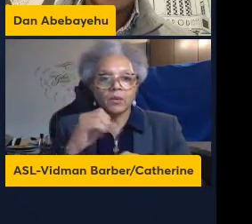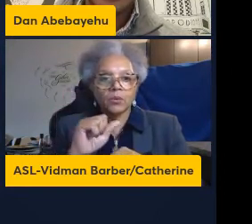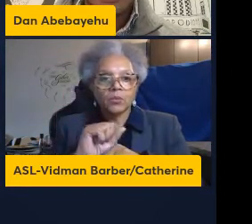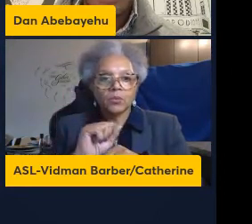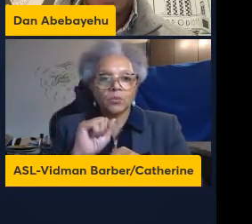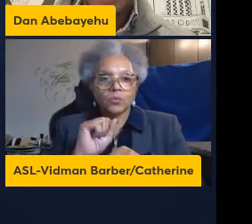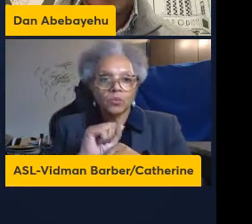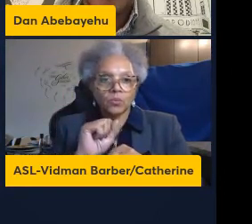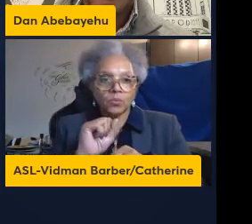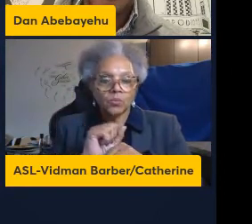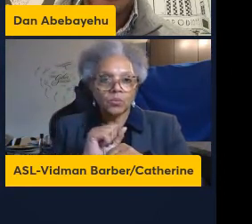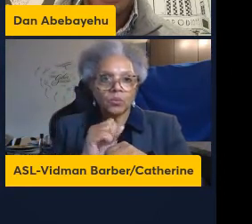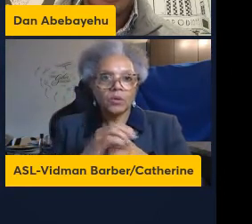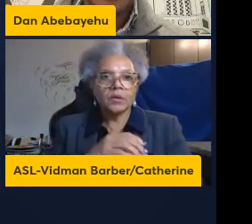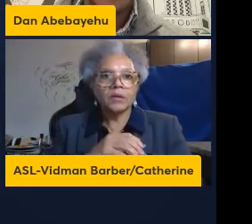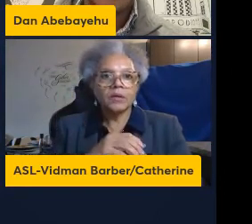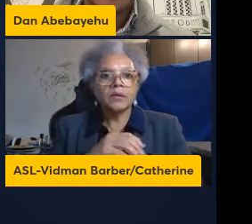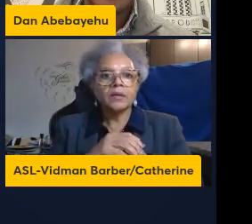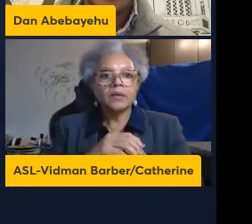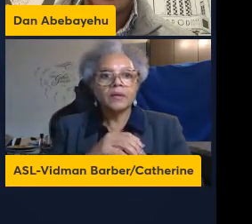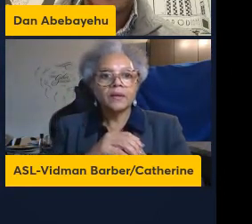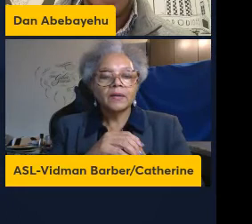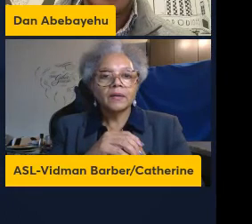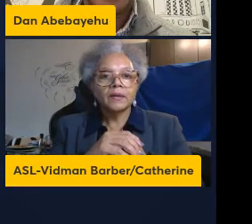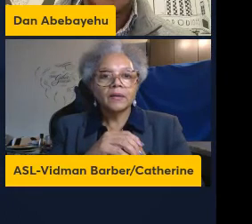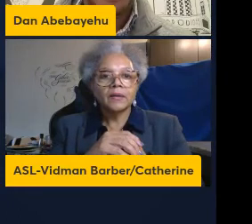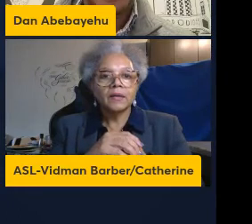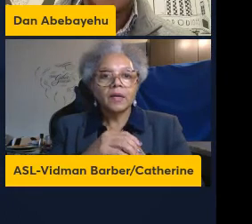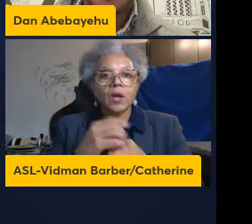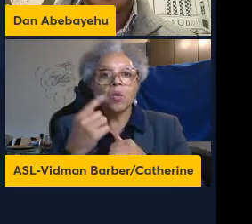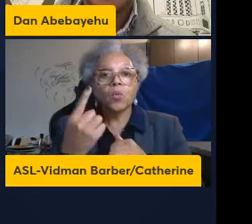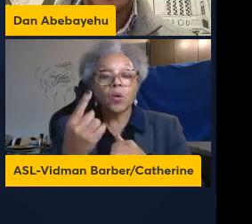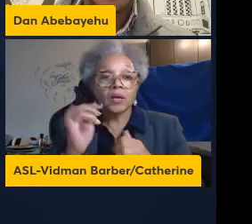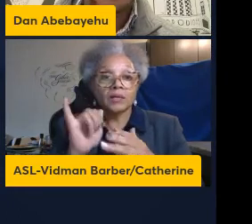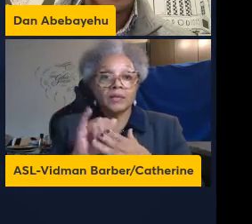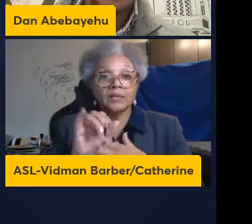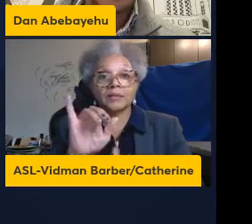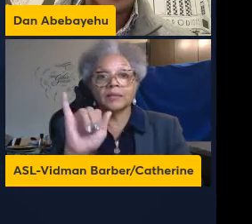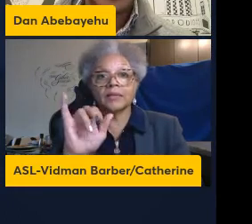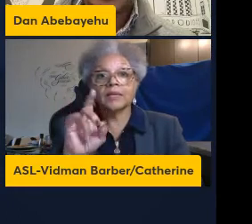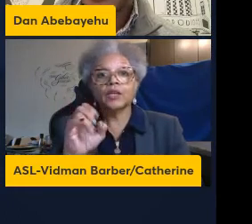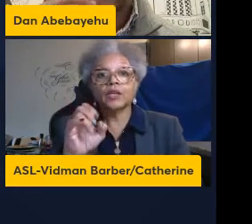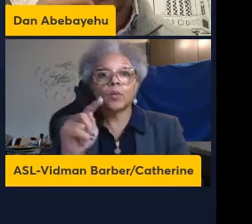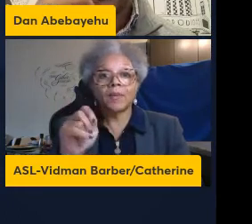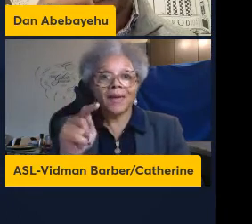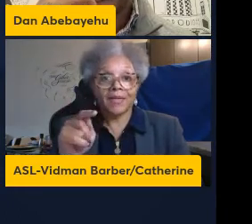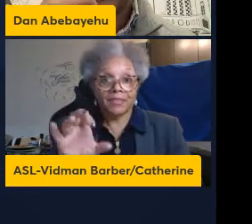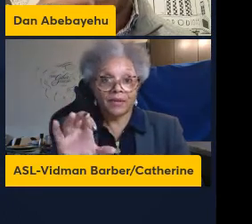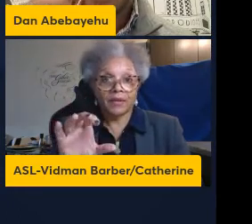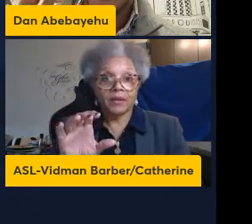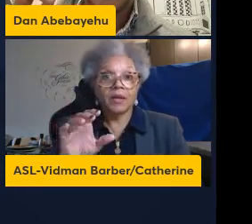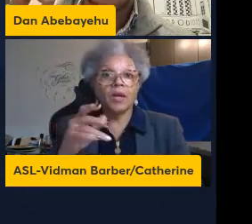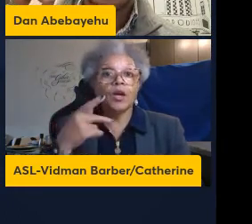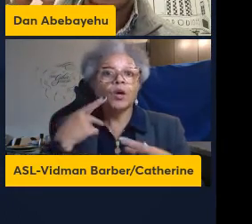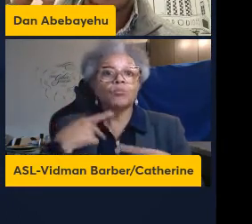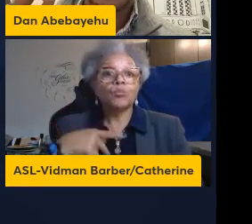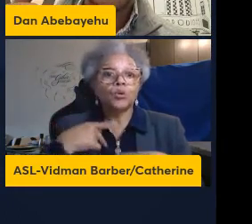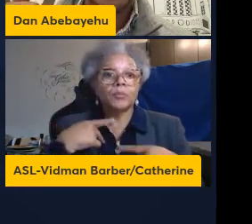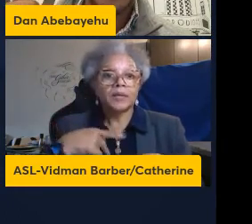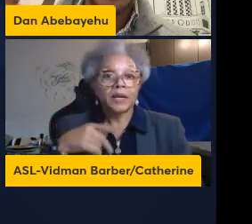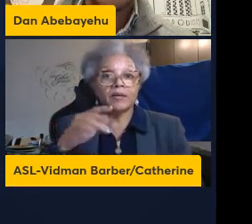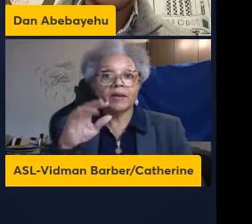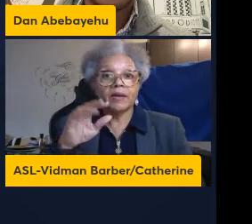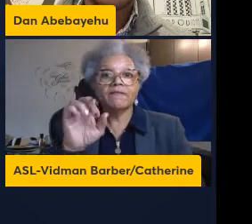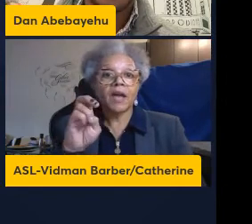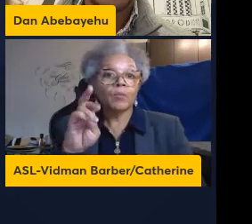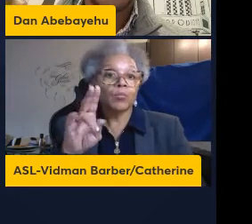The disease that our group focuses on, or at least one of them, is idiopathic pulmonary fibrosis. It's a term disease that's been